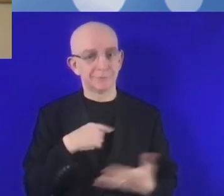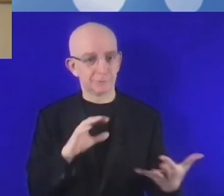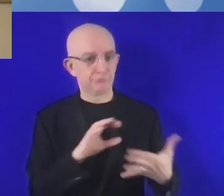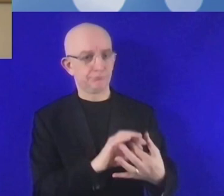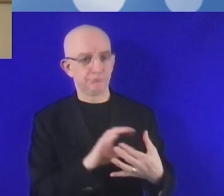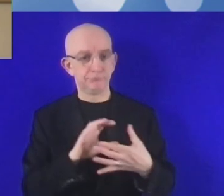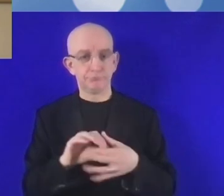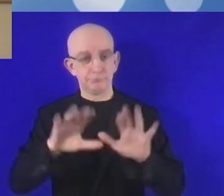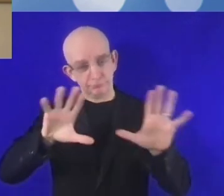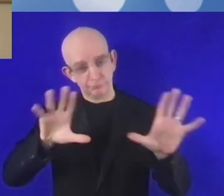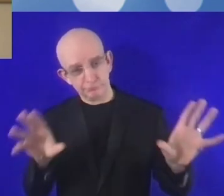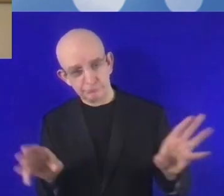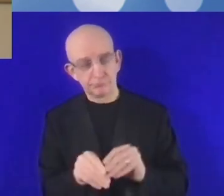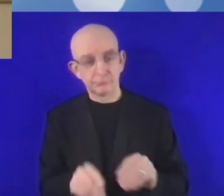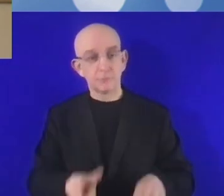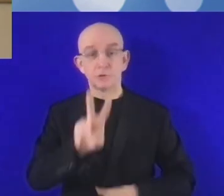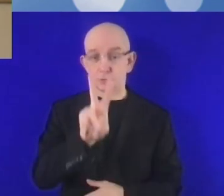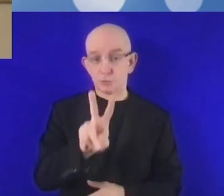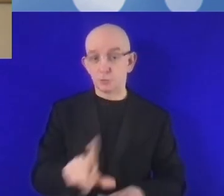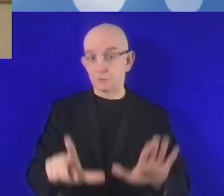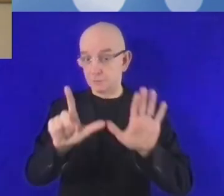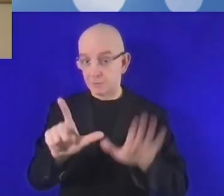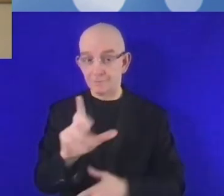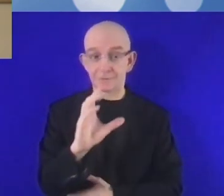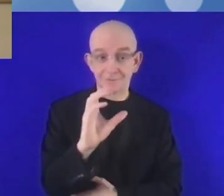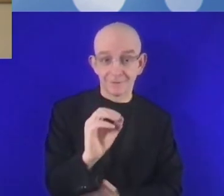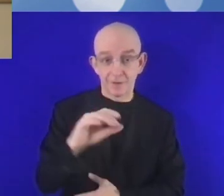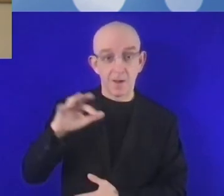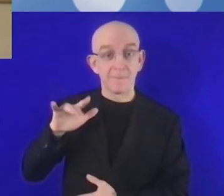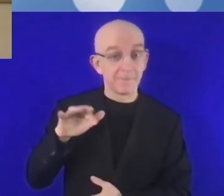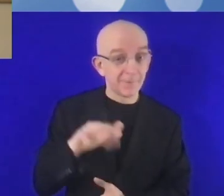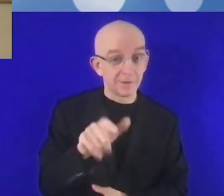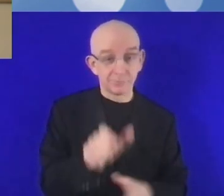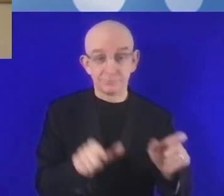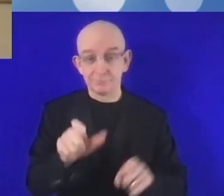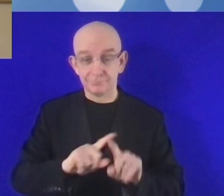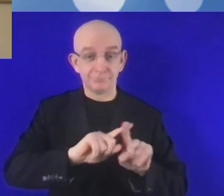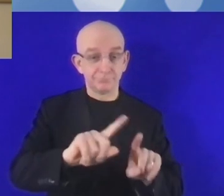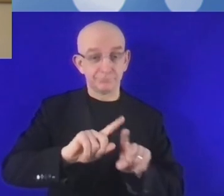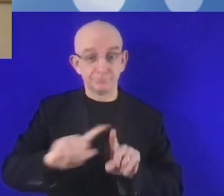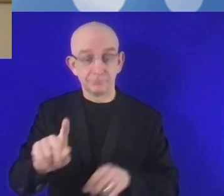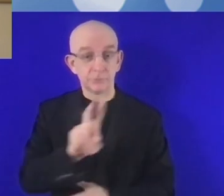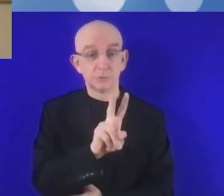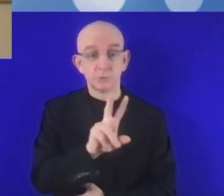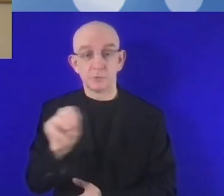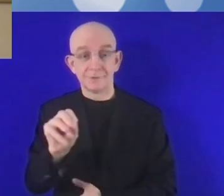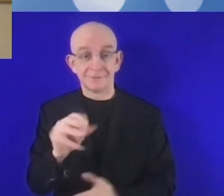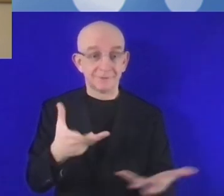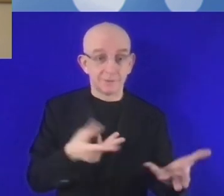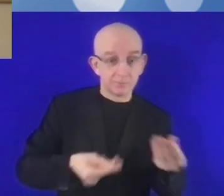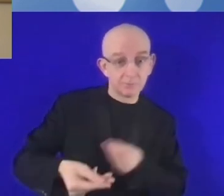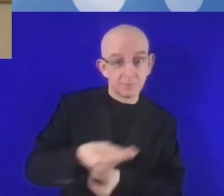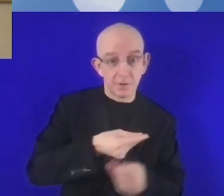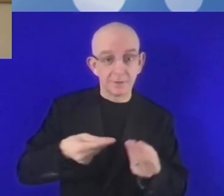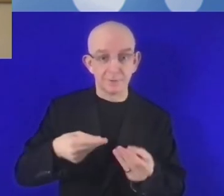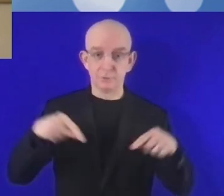serve markets in the Middle East. In Africa, we are serving about 17 African countries where we have operations